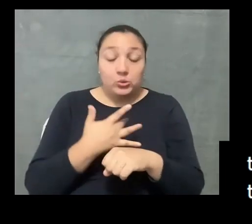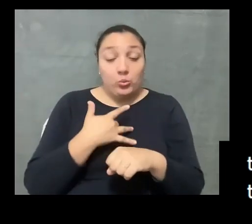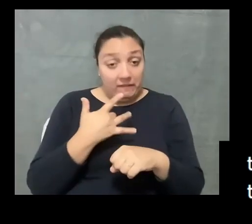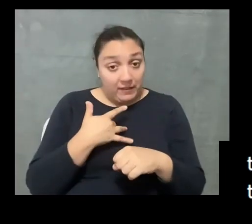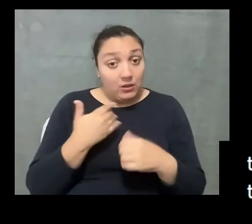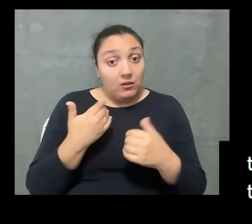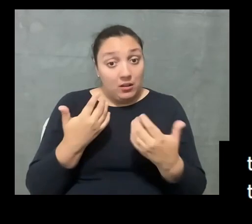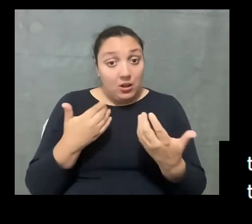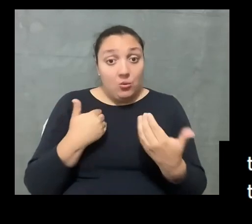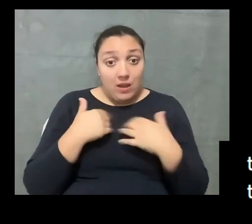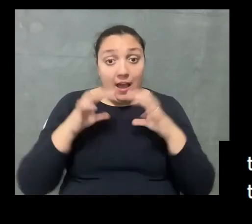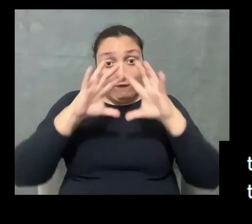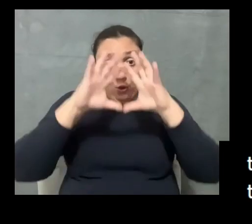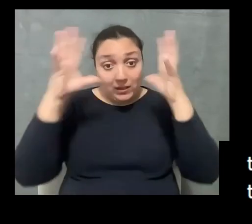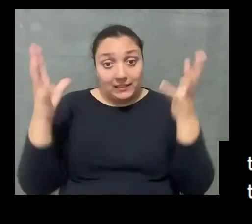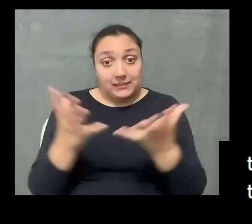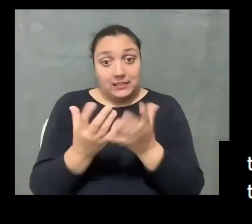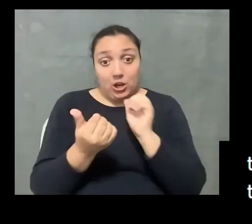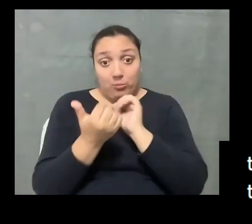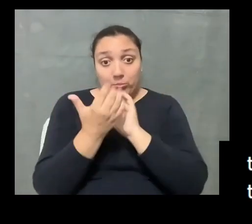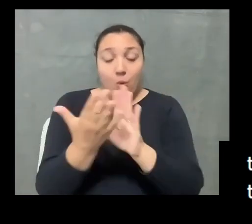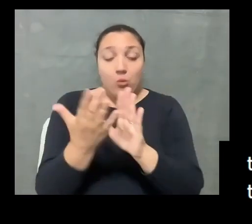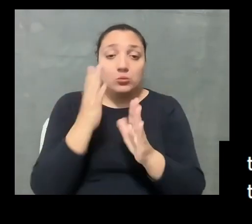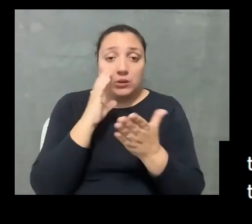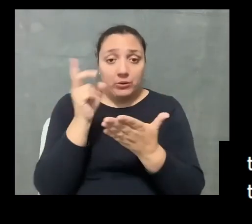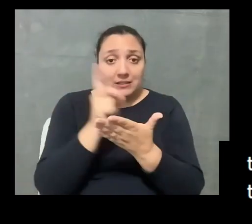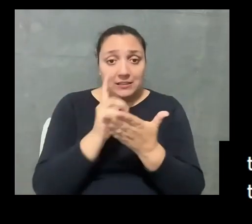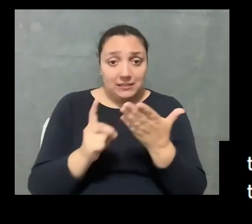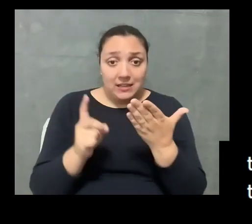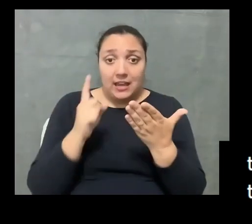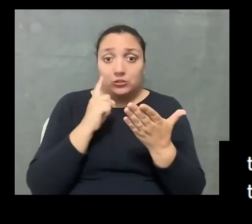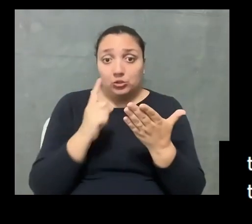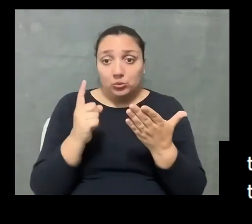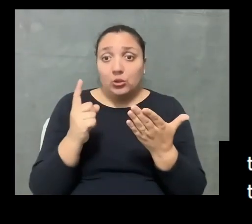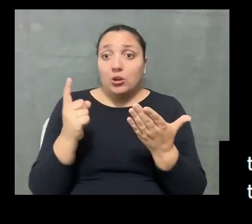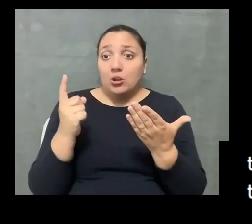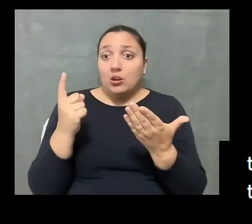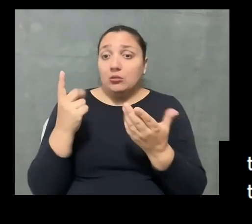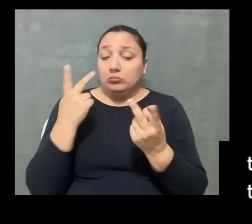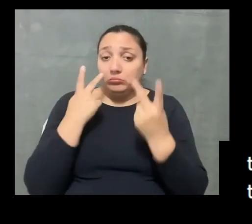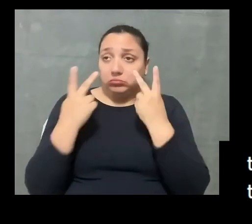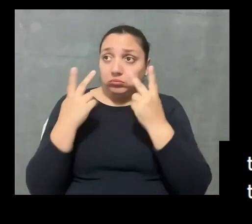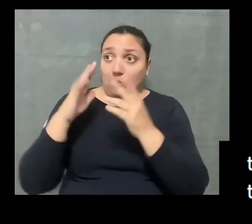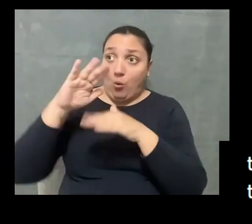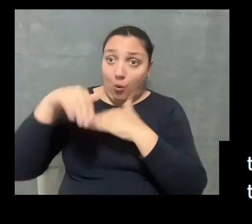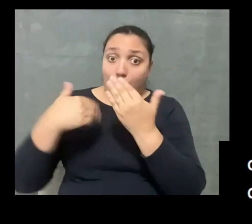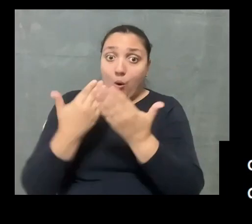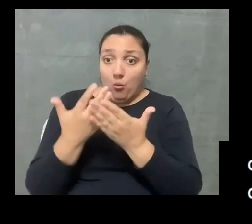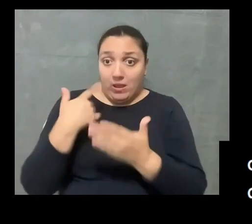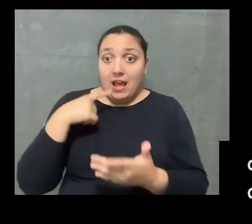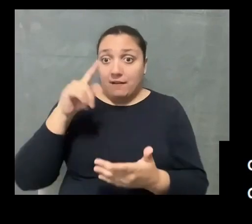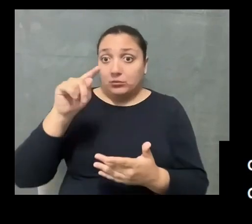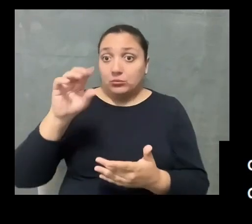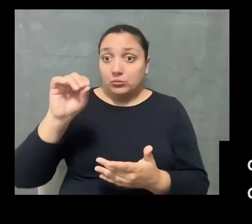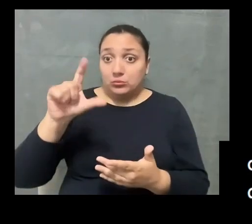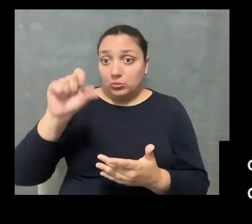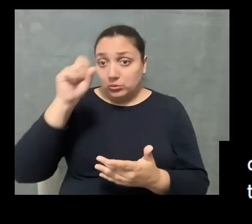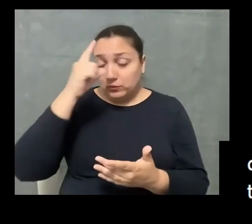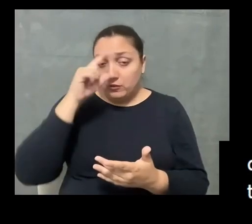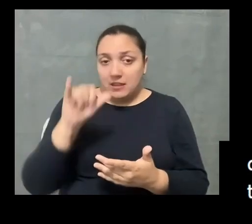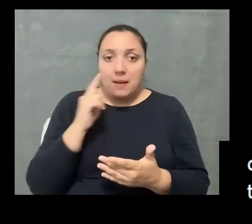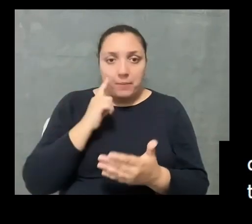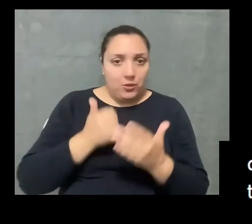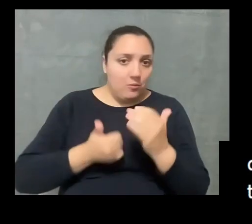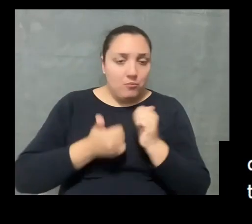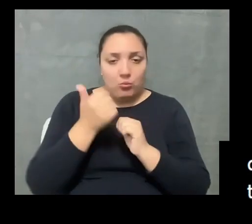holistic approach, and we were designed to address all of the aspects of the digital divide. We have tools to do that. But the main one that we want to talk about